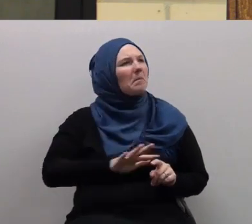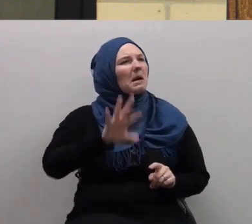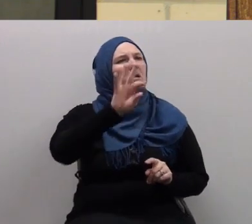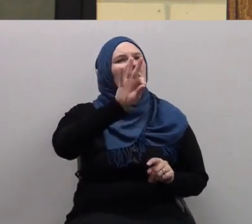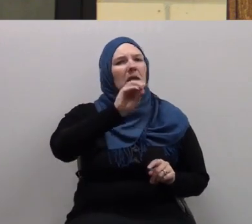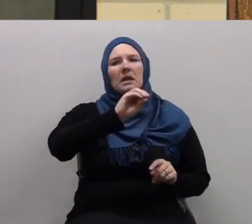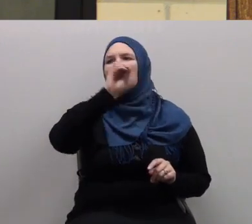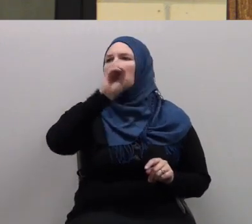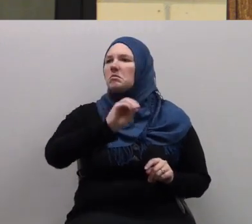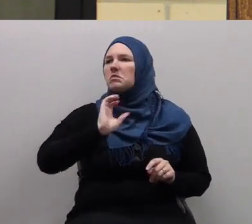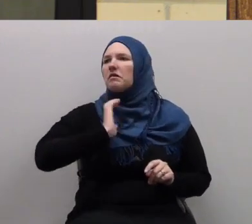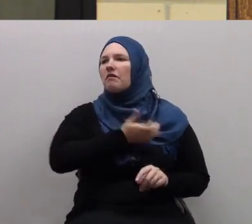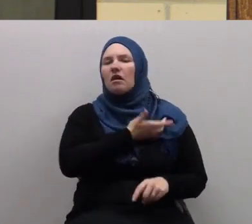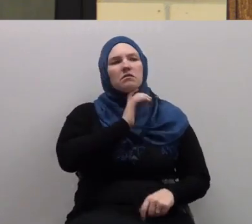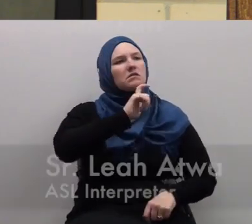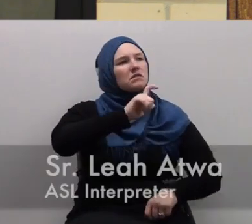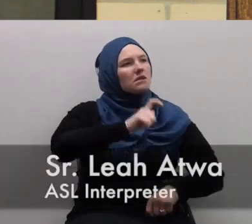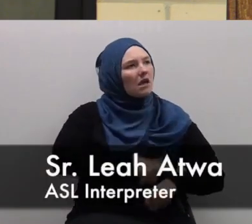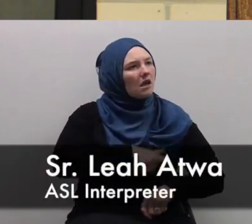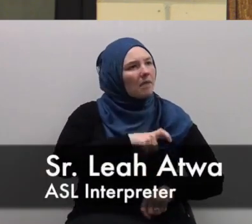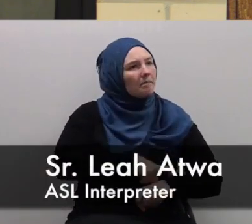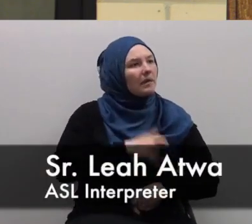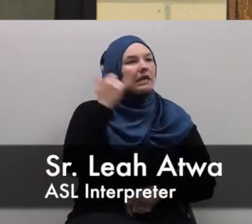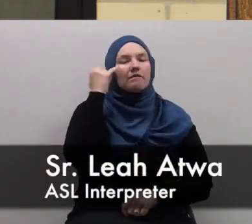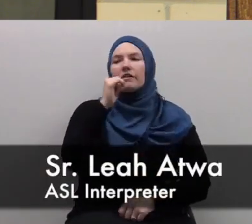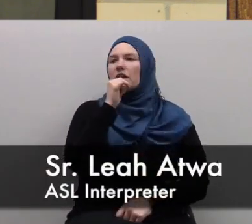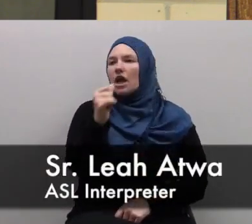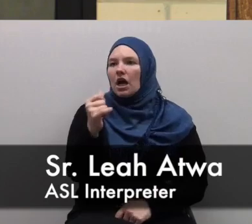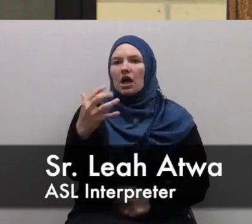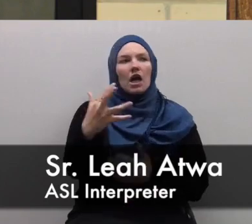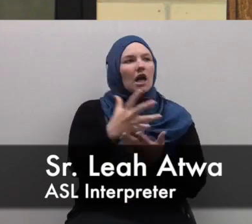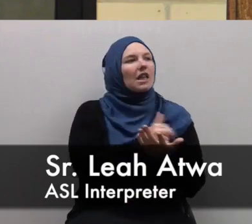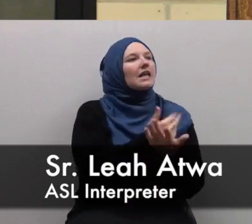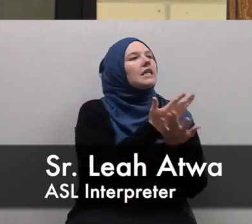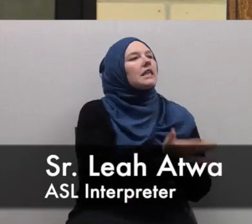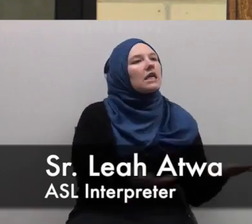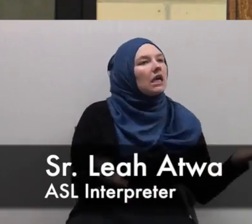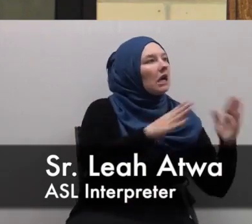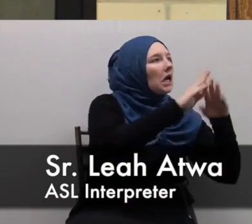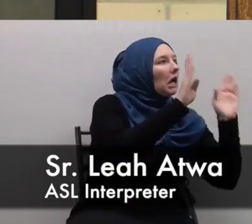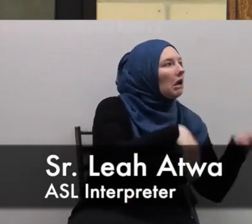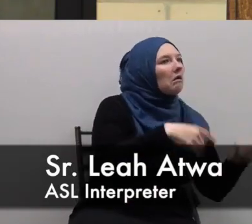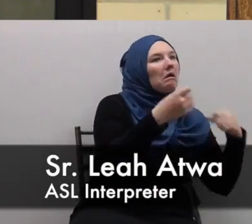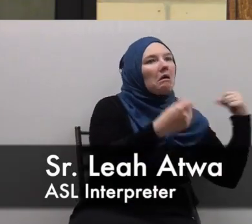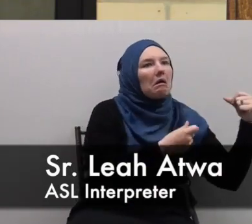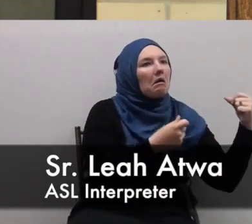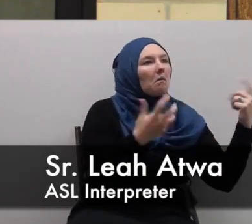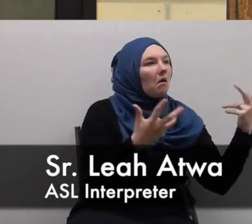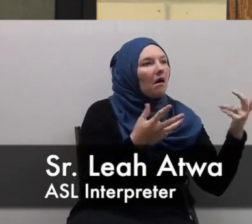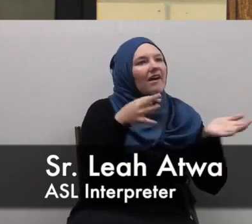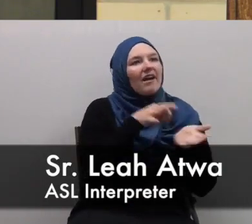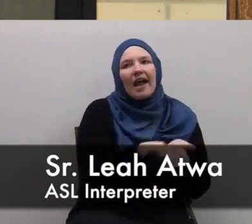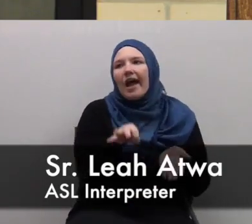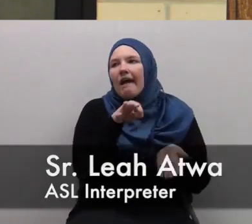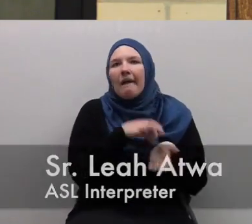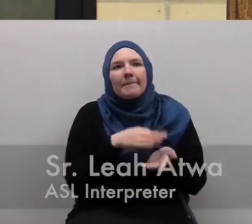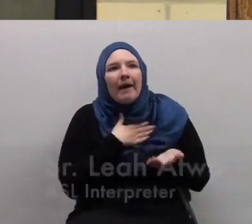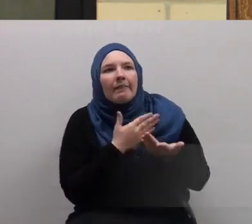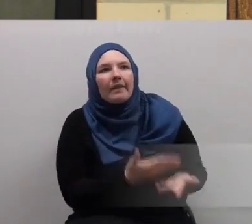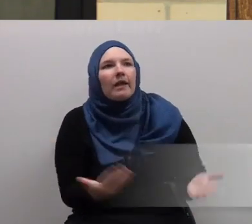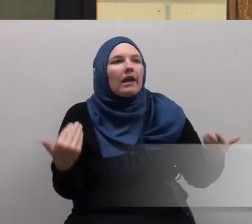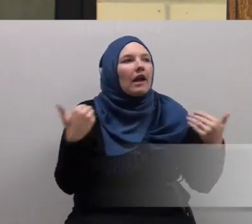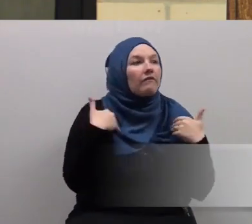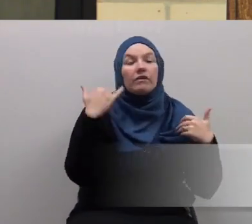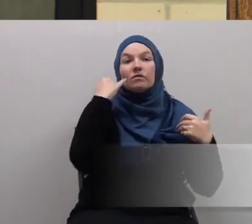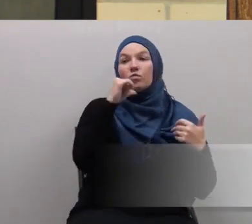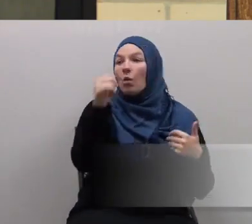our time, if not collecting positions, counting the positions we have, and if